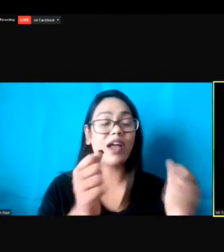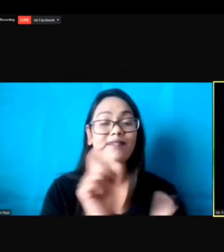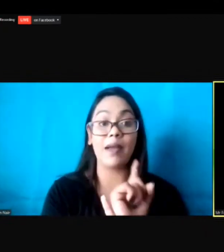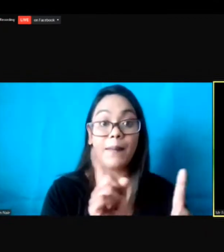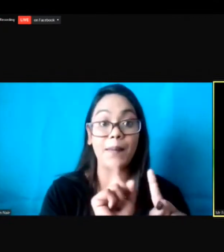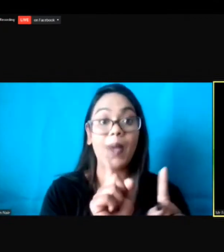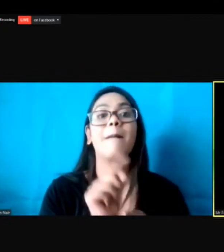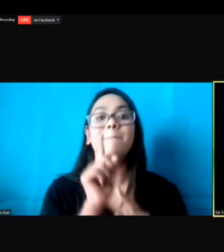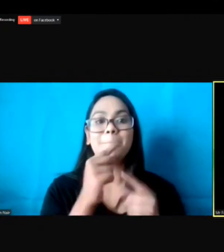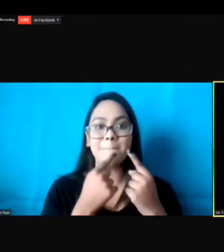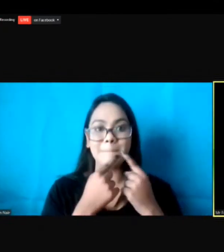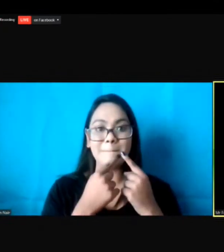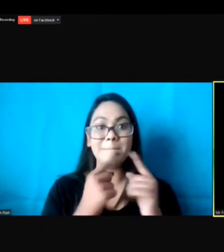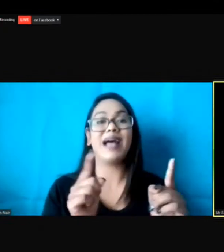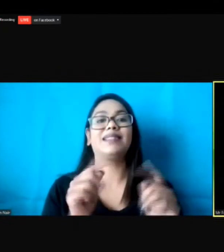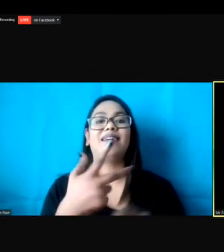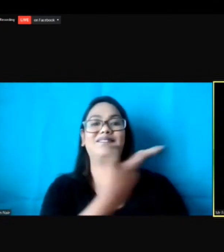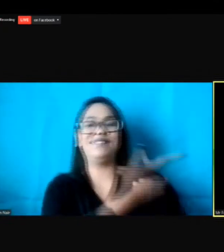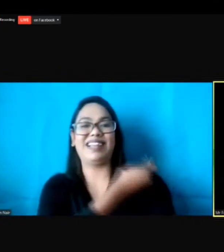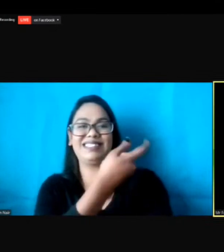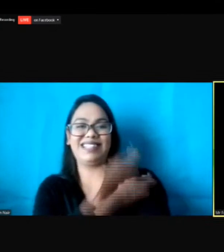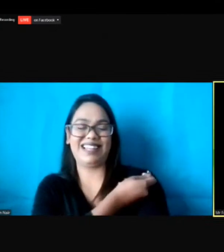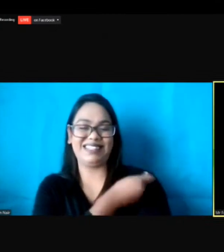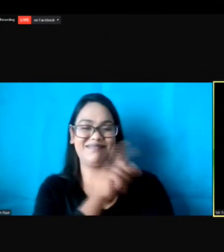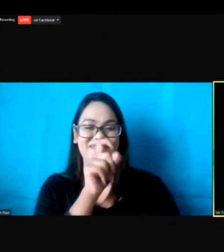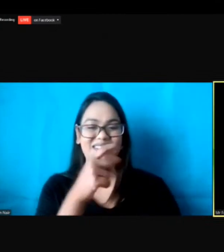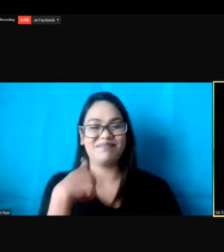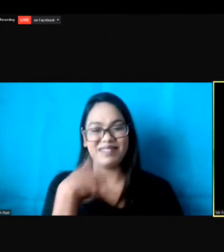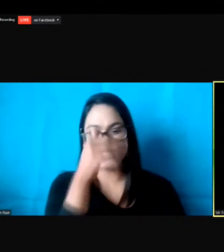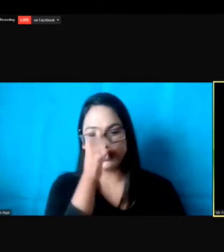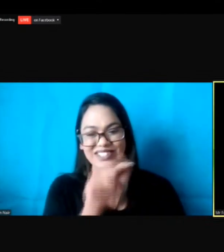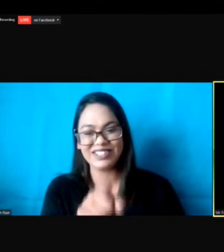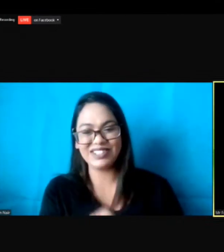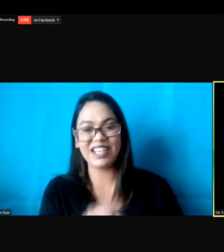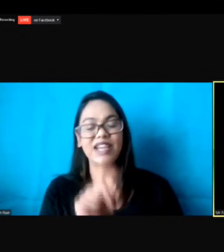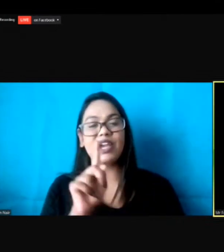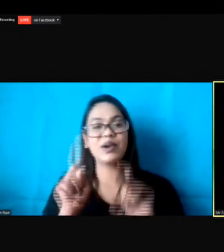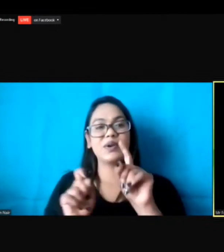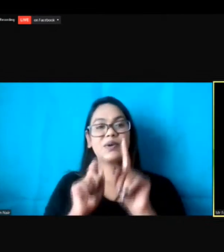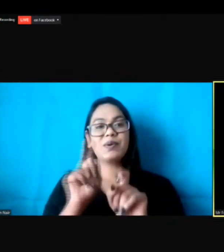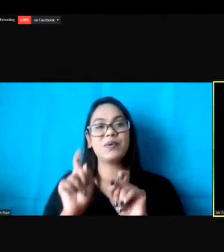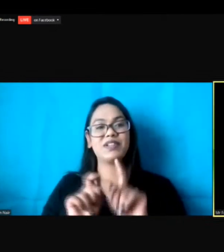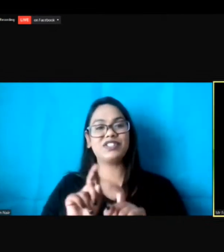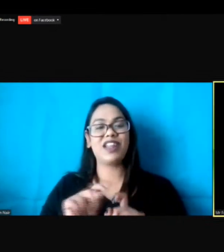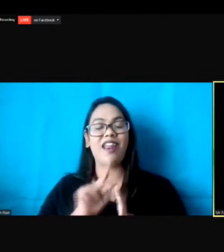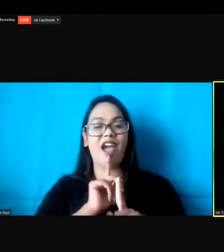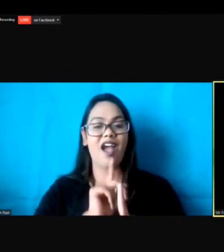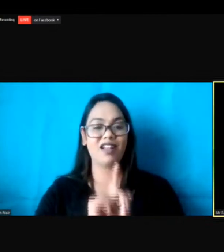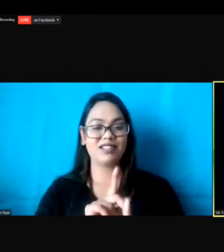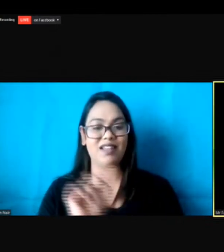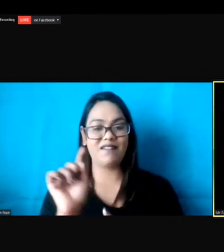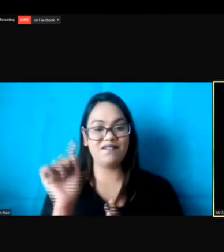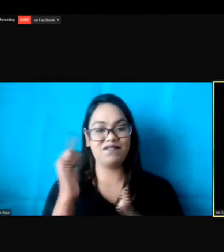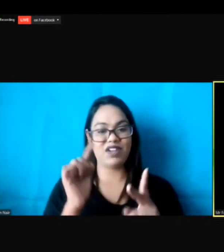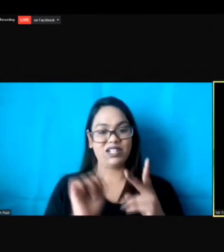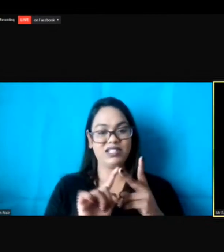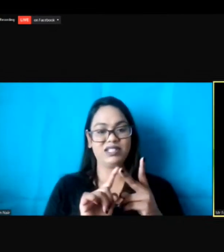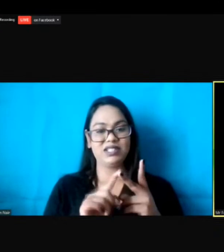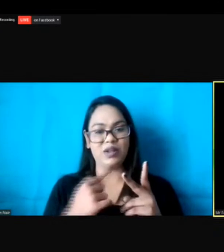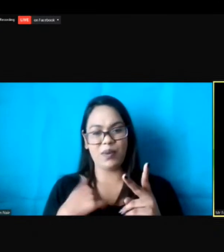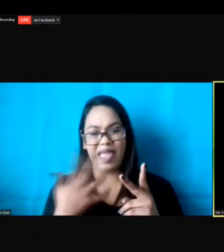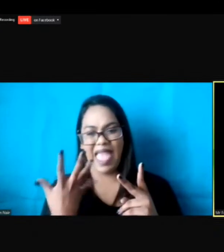I'm going to open the question and answer session by first taking the first batch of questions. We've got